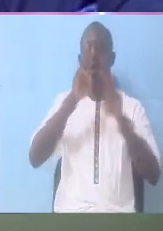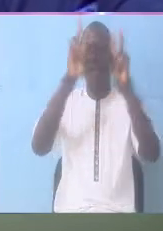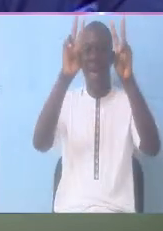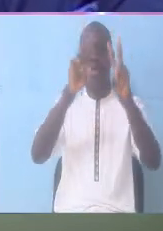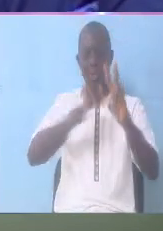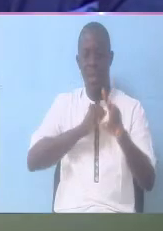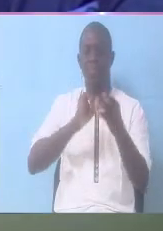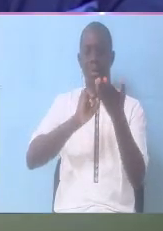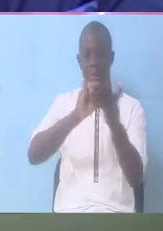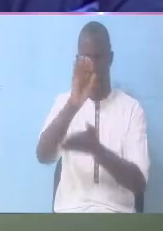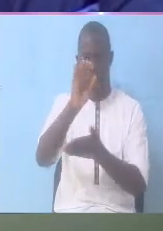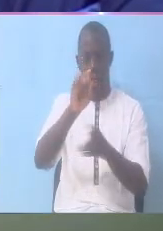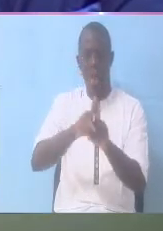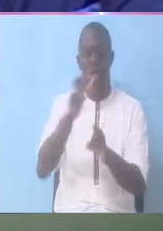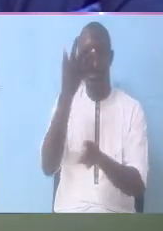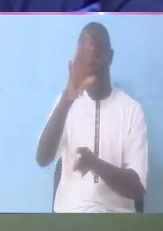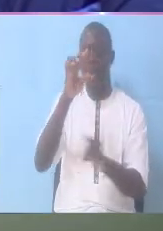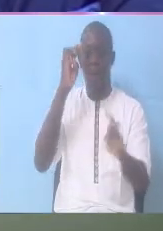accomplished.